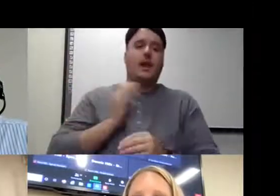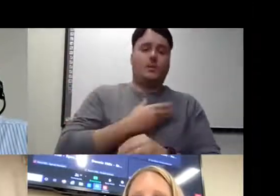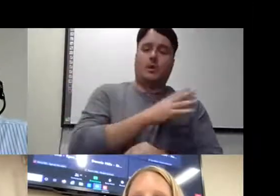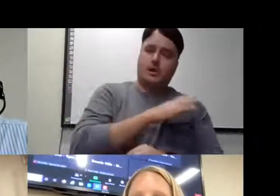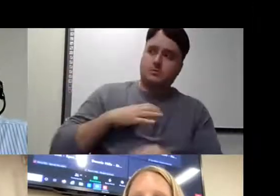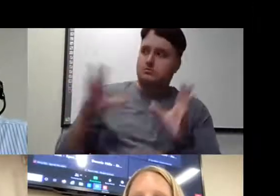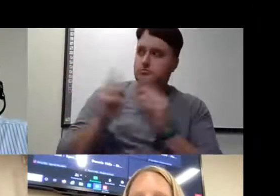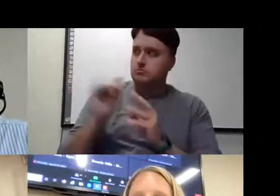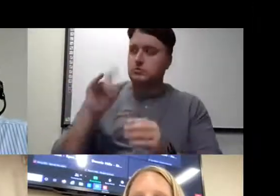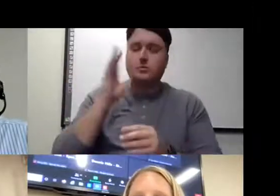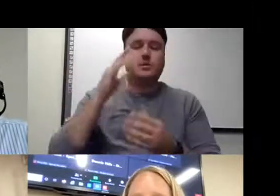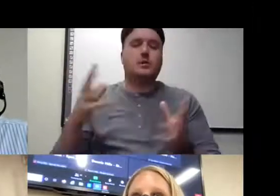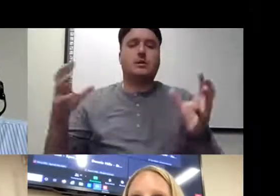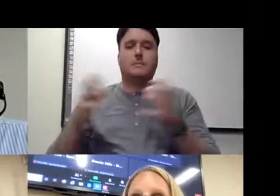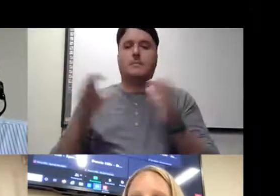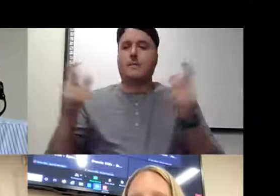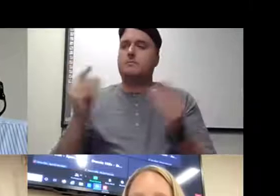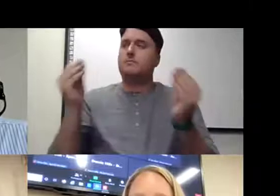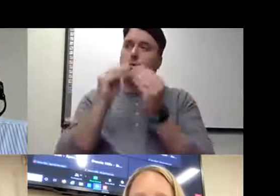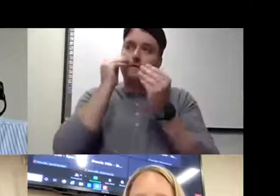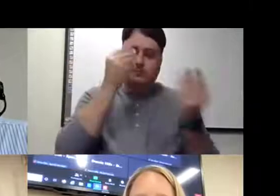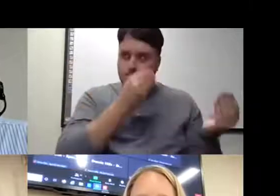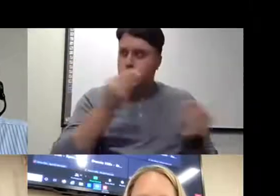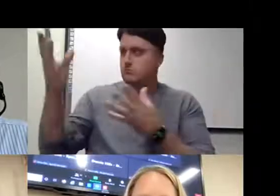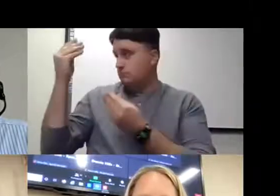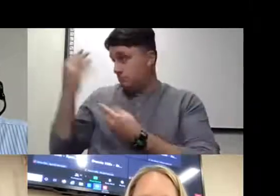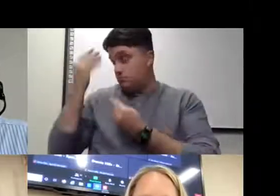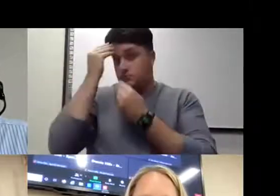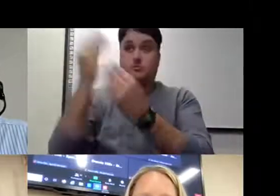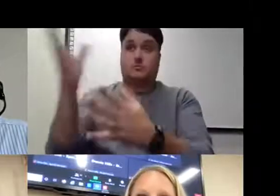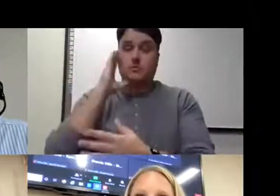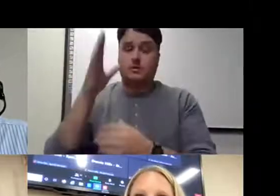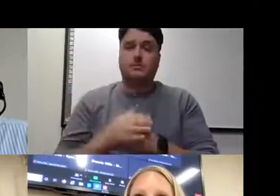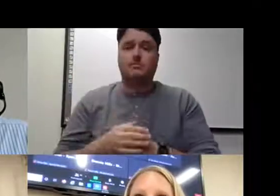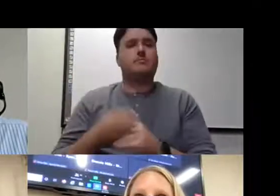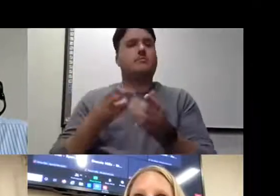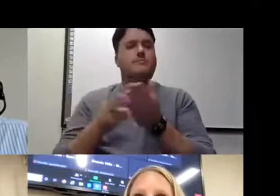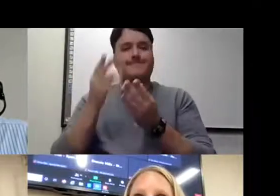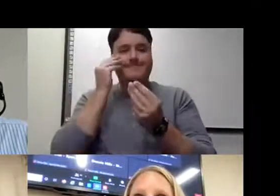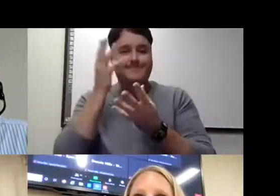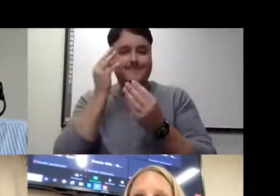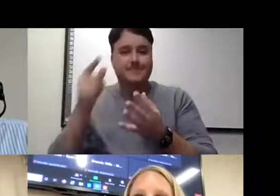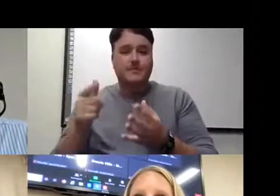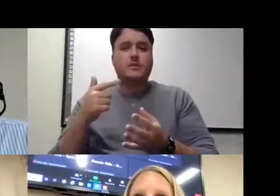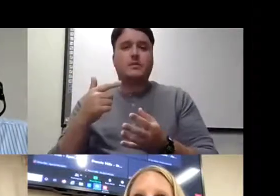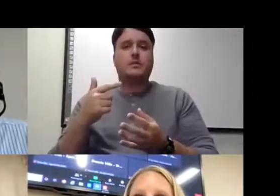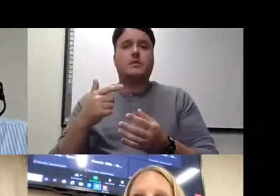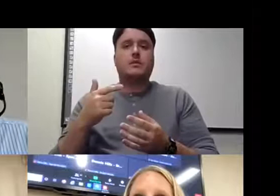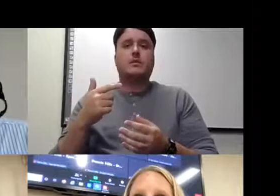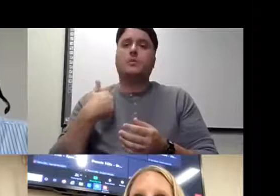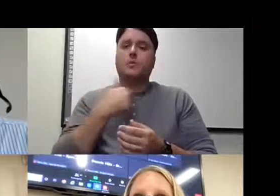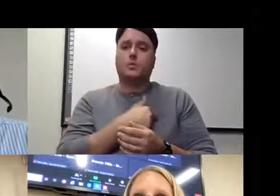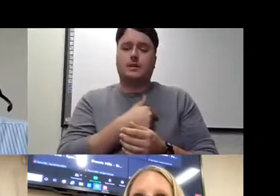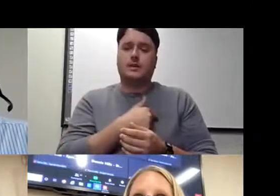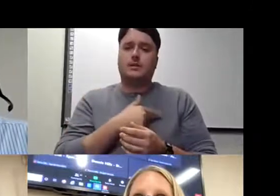us with this, so I can bring back more information to you about it. Frankly, the information that